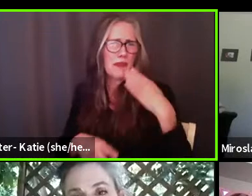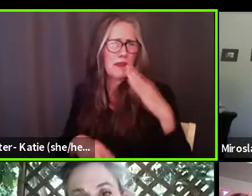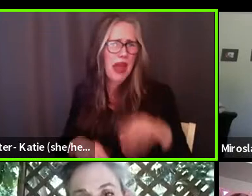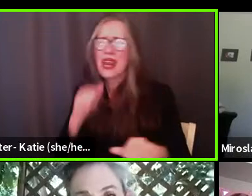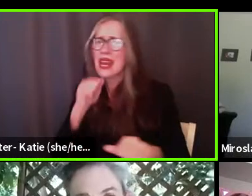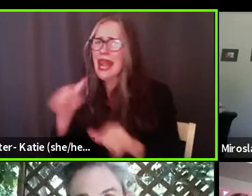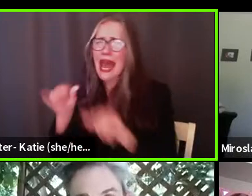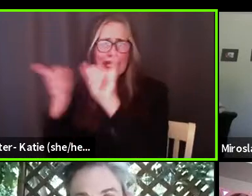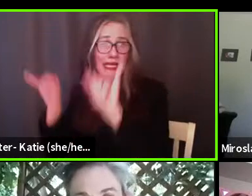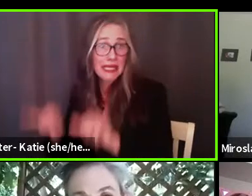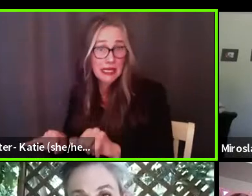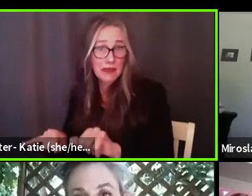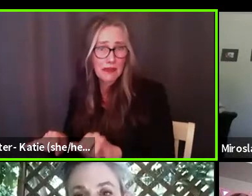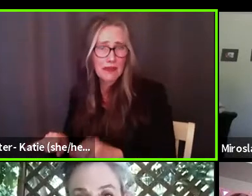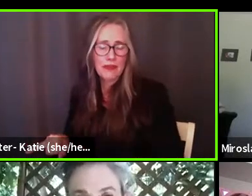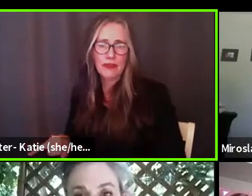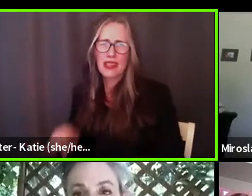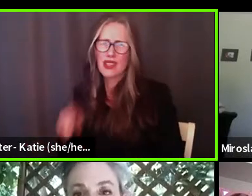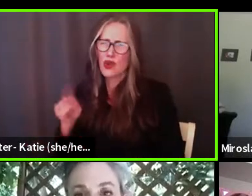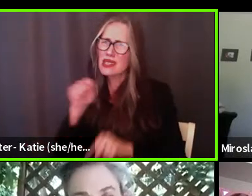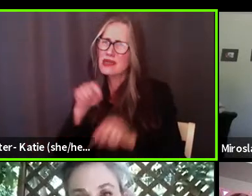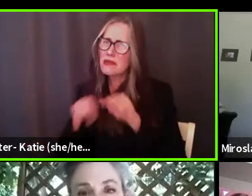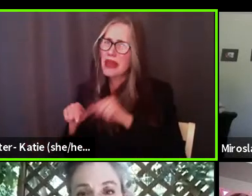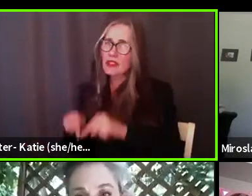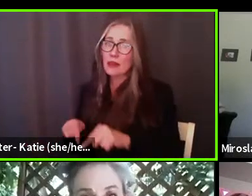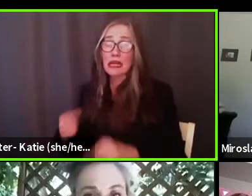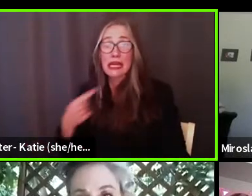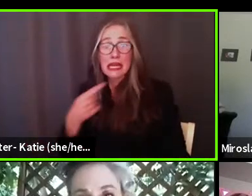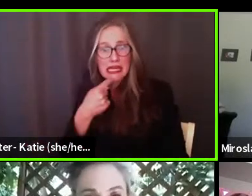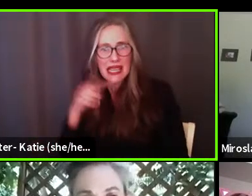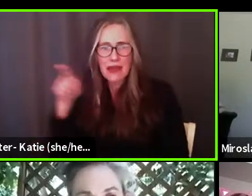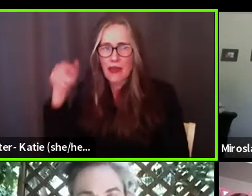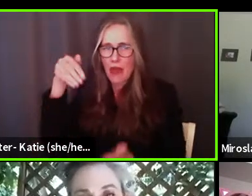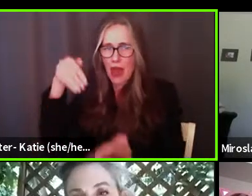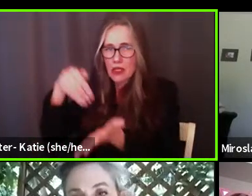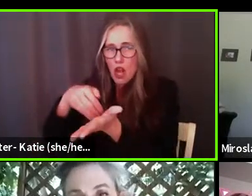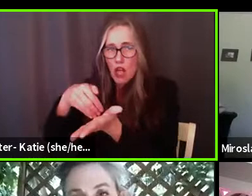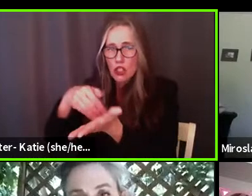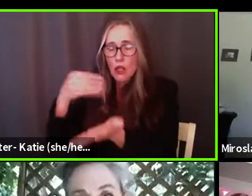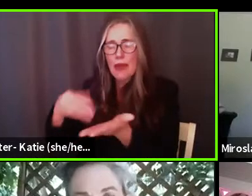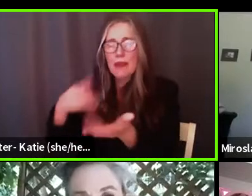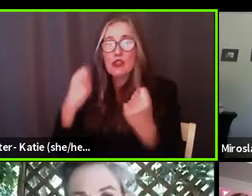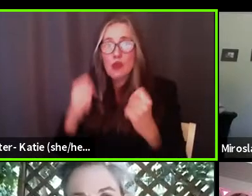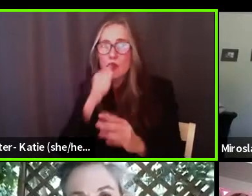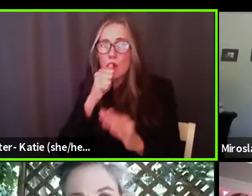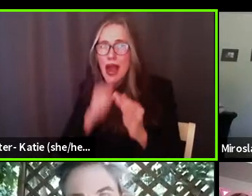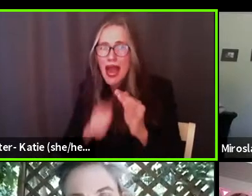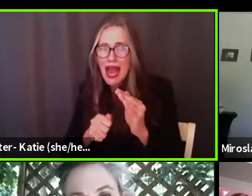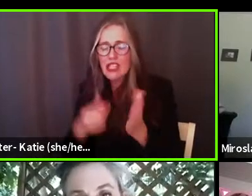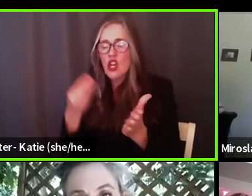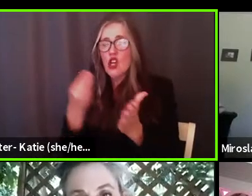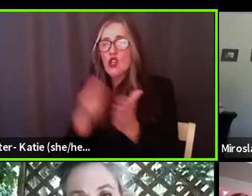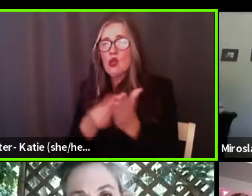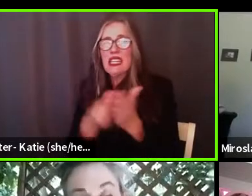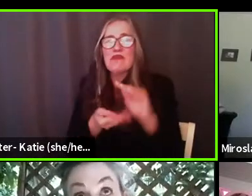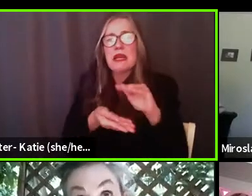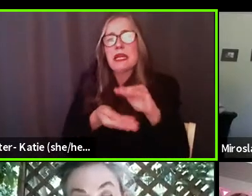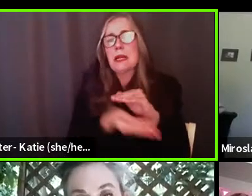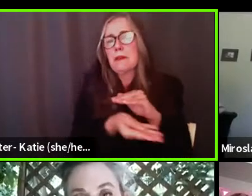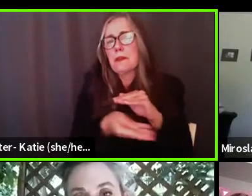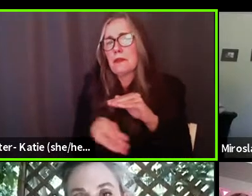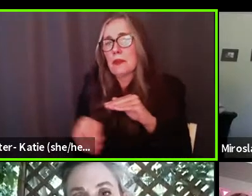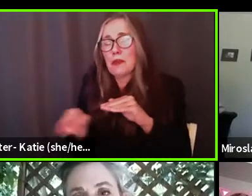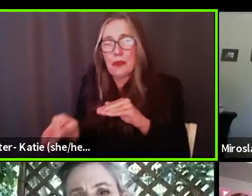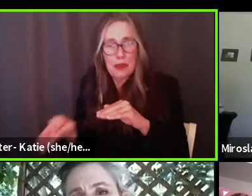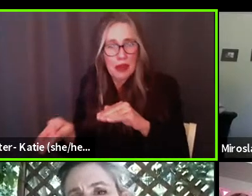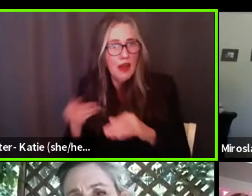who's doing those sterilizations was sort of skimming money in some convoluted way both because of those those surgeries and other other